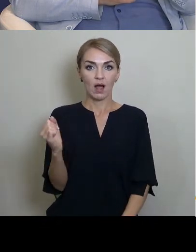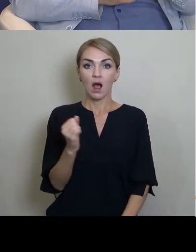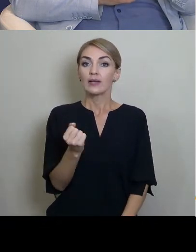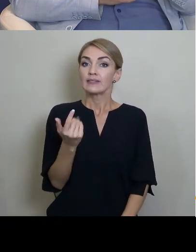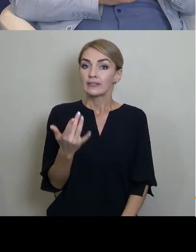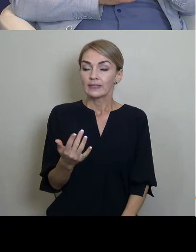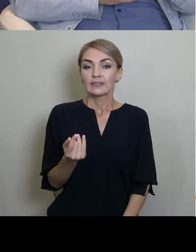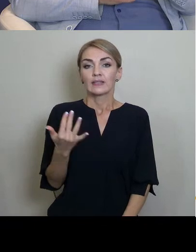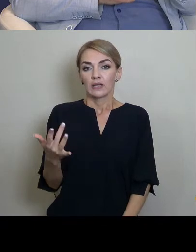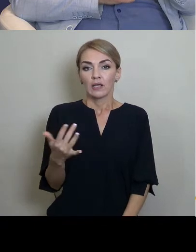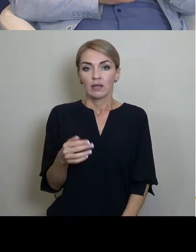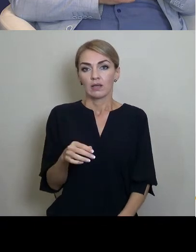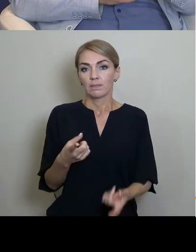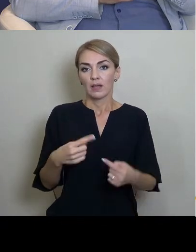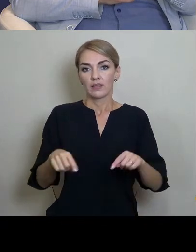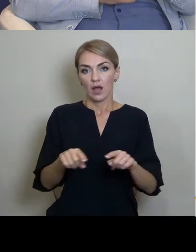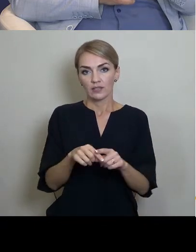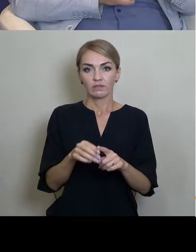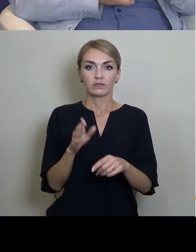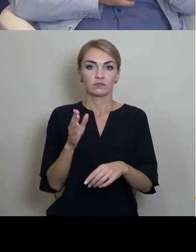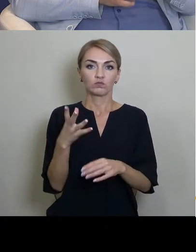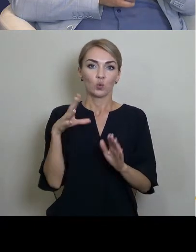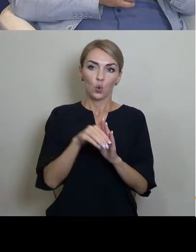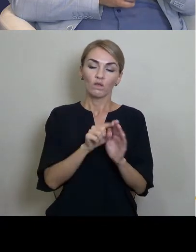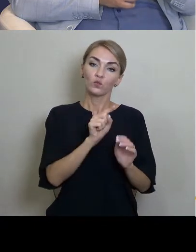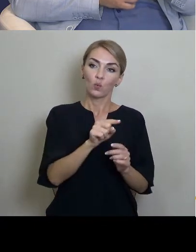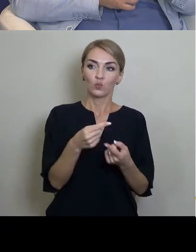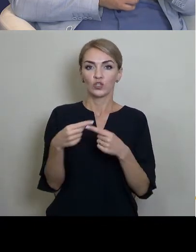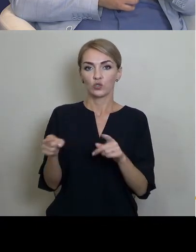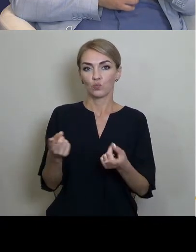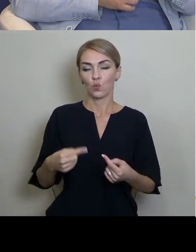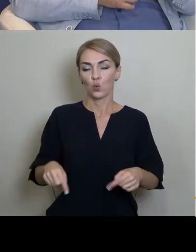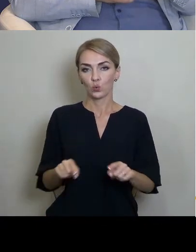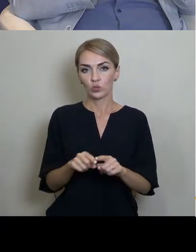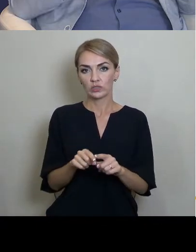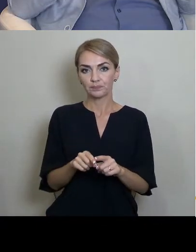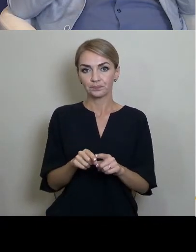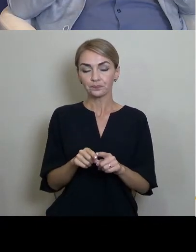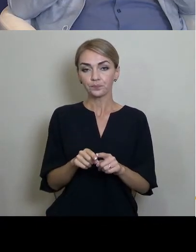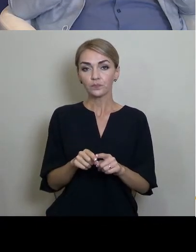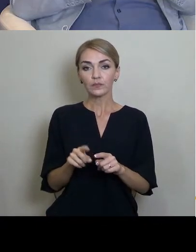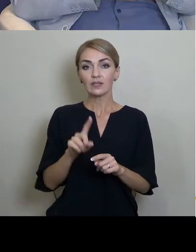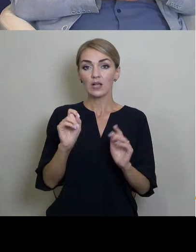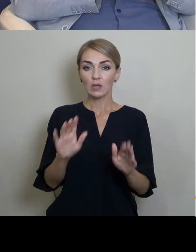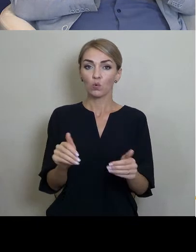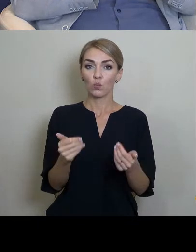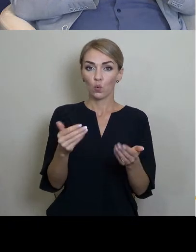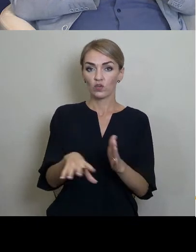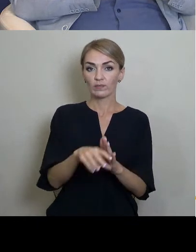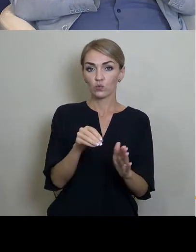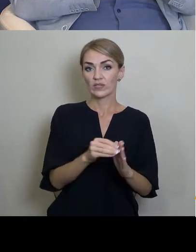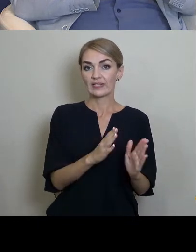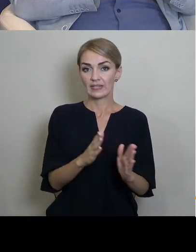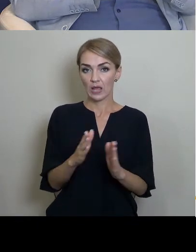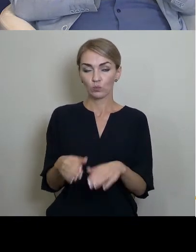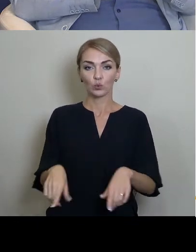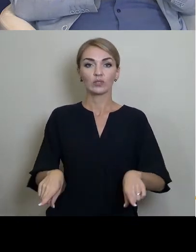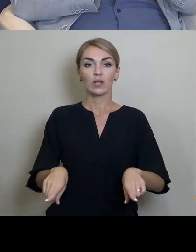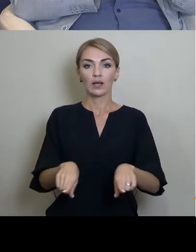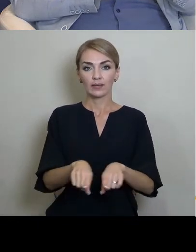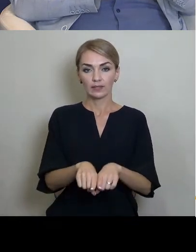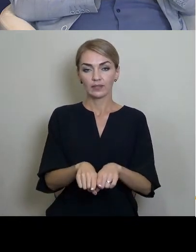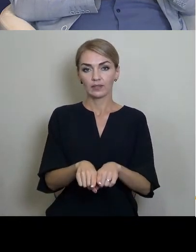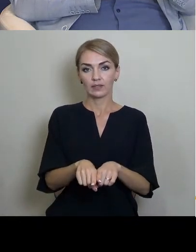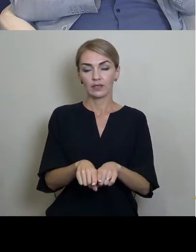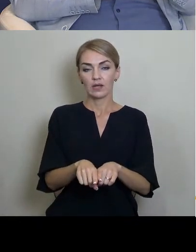would be several candidates. Their number is going to reflect the number of mandates at the constituencies. So at the